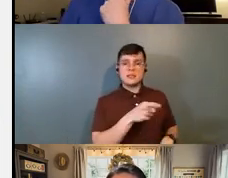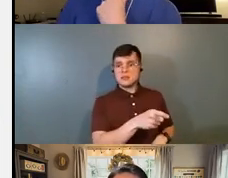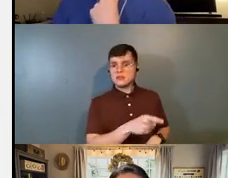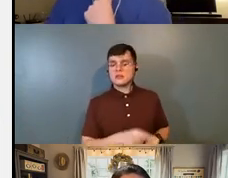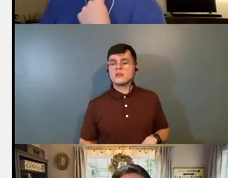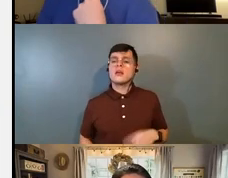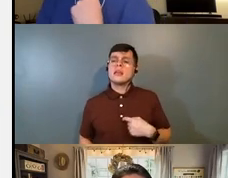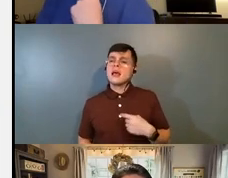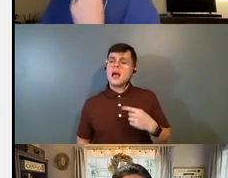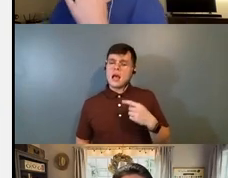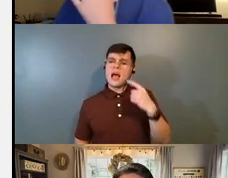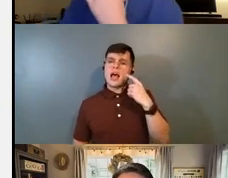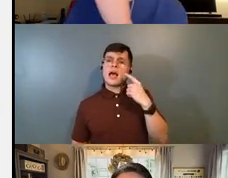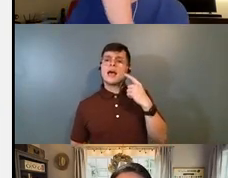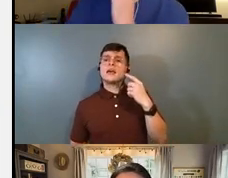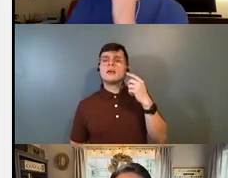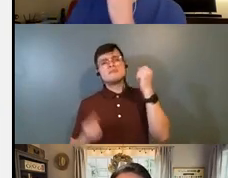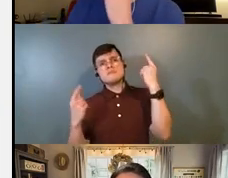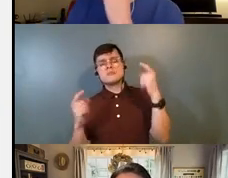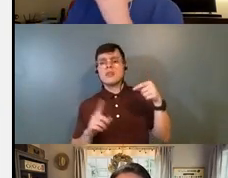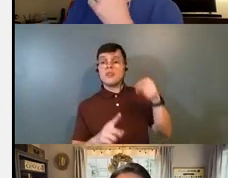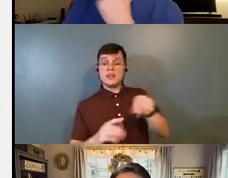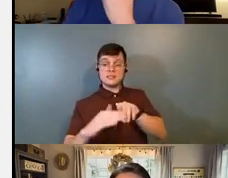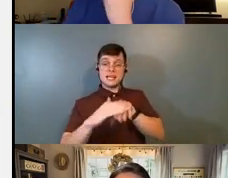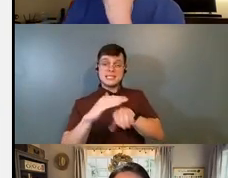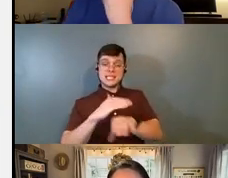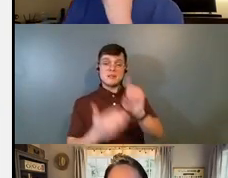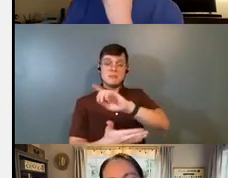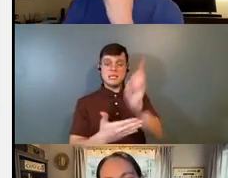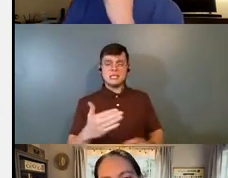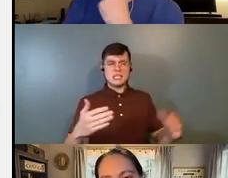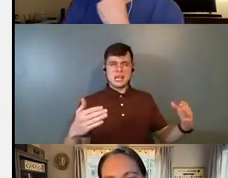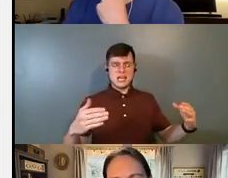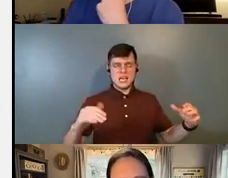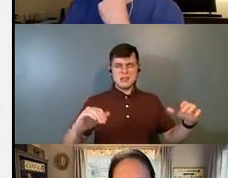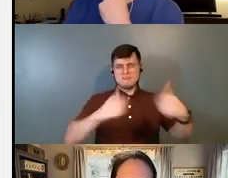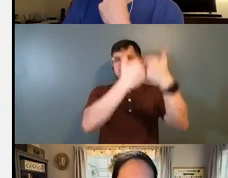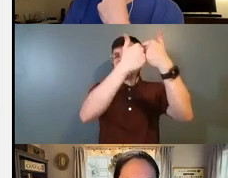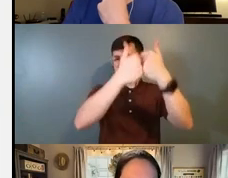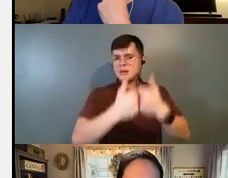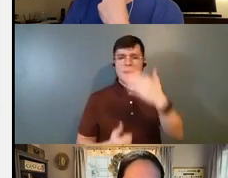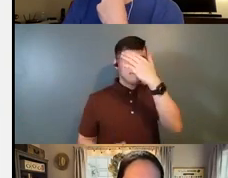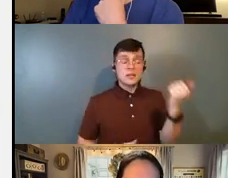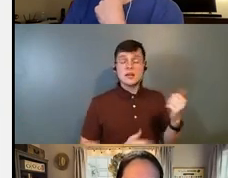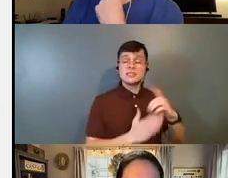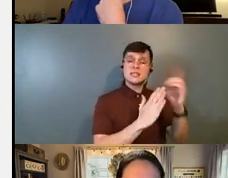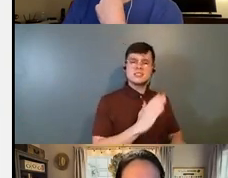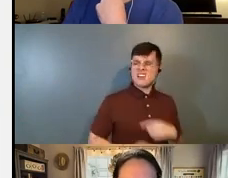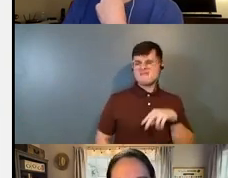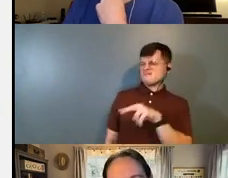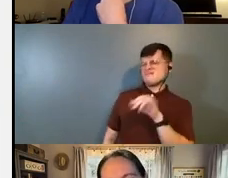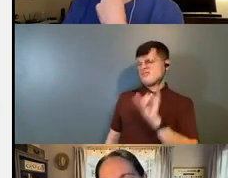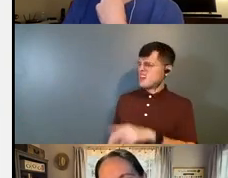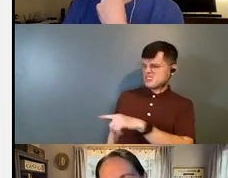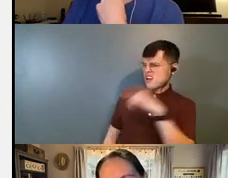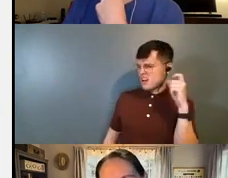I just see this is where we kind of get, this is where accessibility and design kind of clash, because like design's always like, that's ugly, right? You know, and then we're